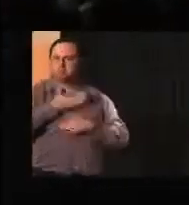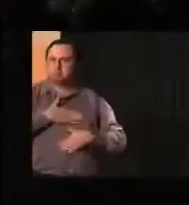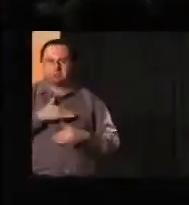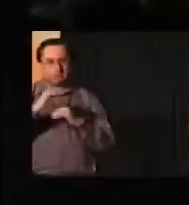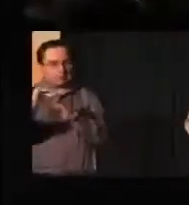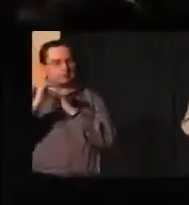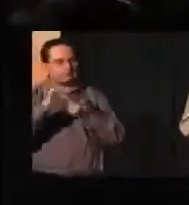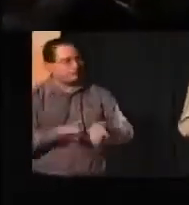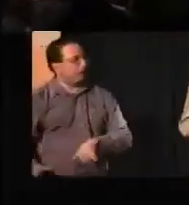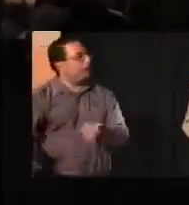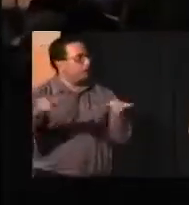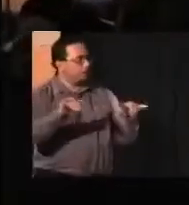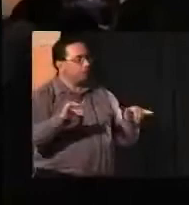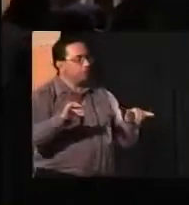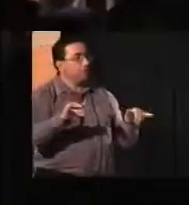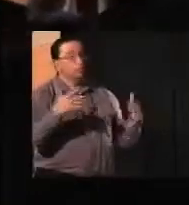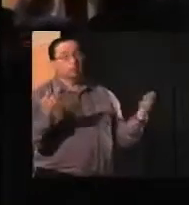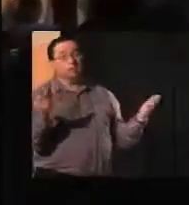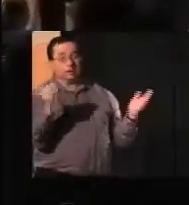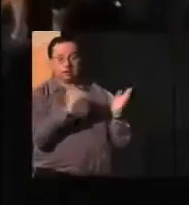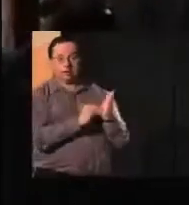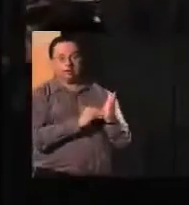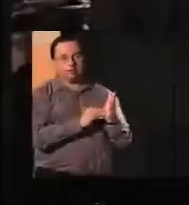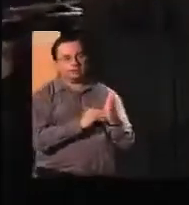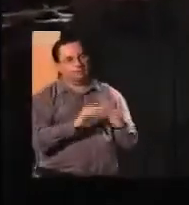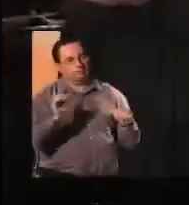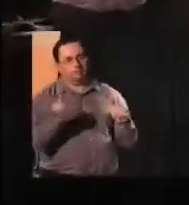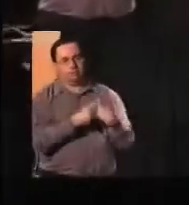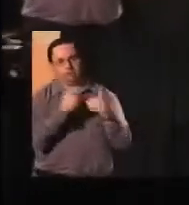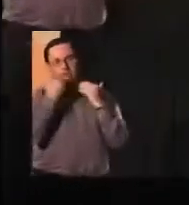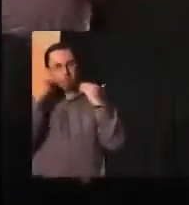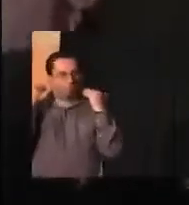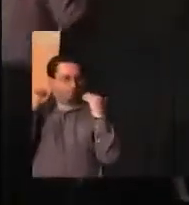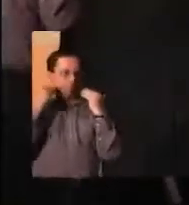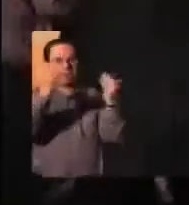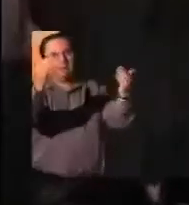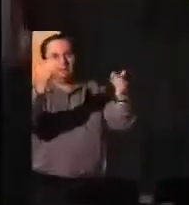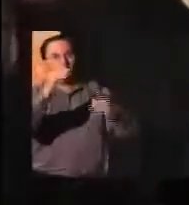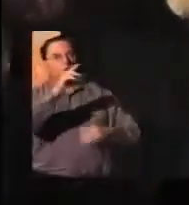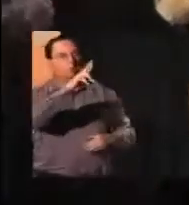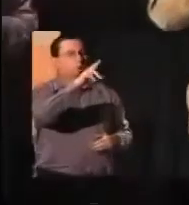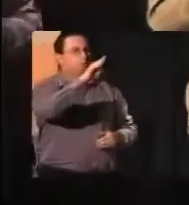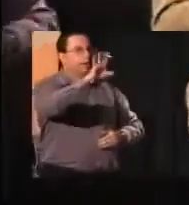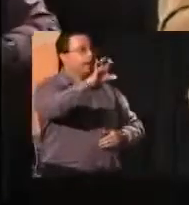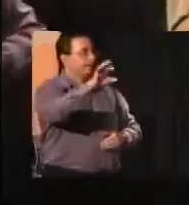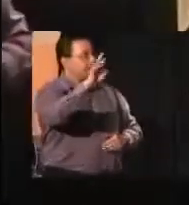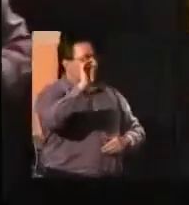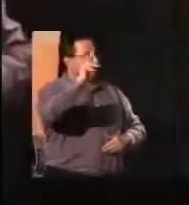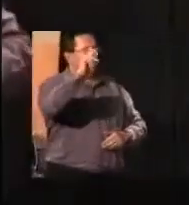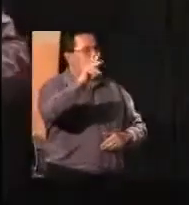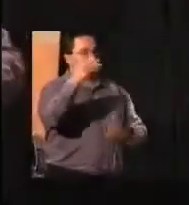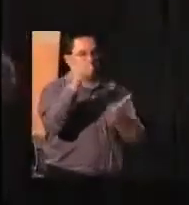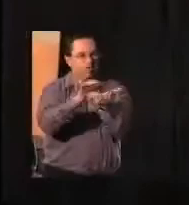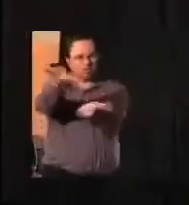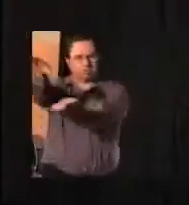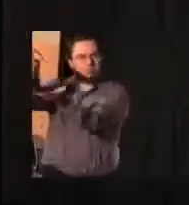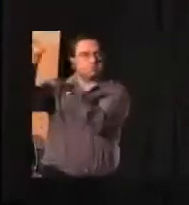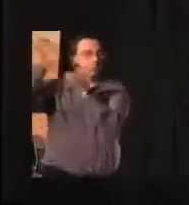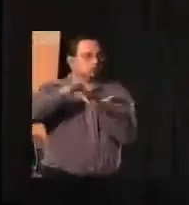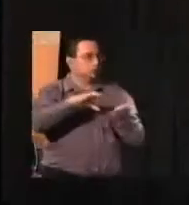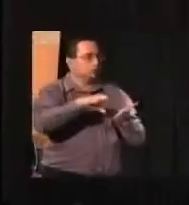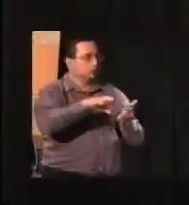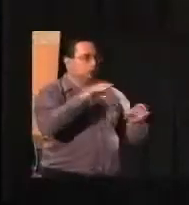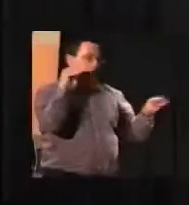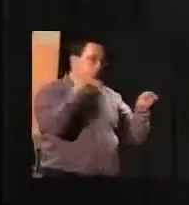we've enjoyed sharing it with you. Again, first and foremost, thank you to the Royal Bank of Canada for their generous grant that has made all of